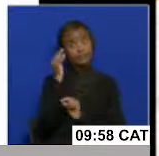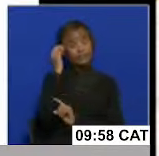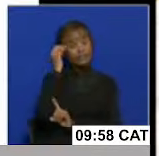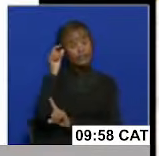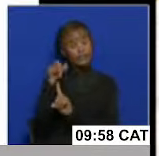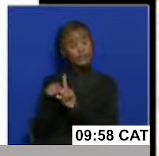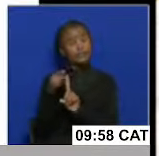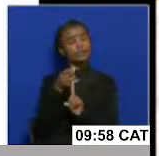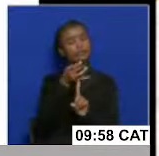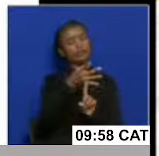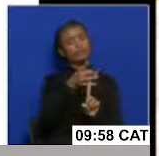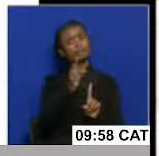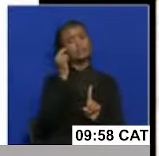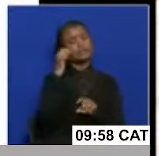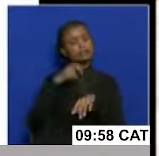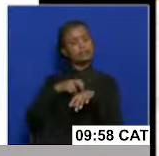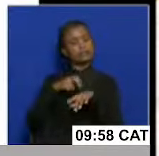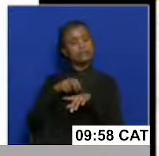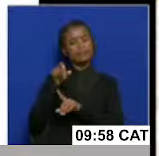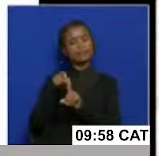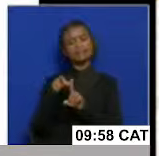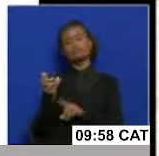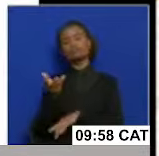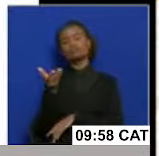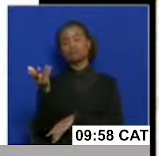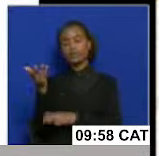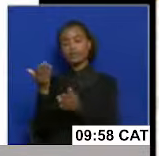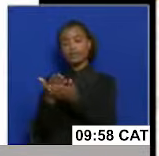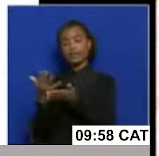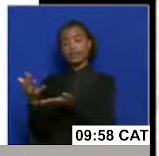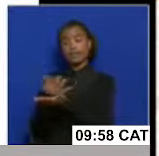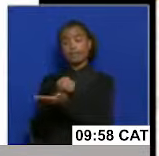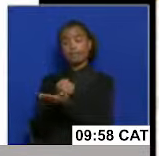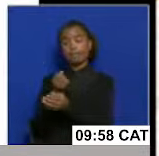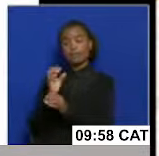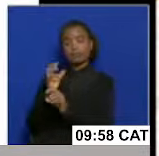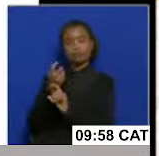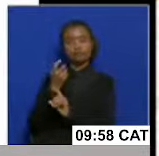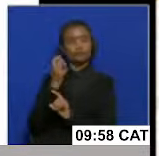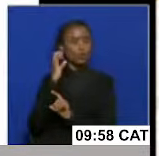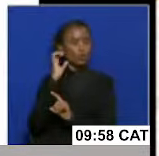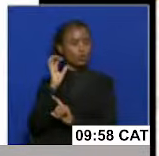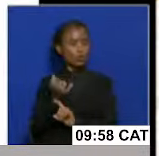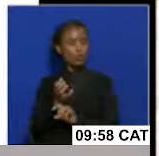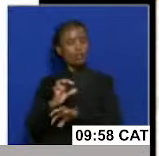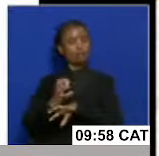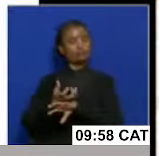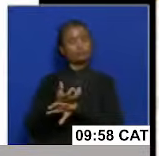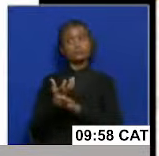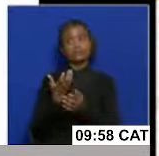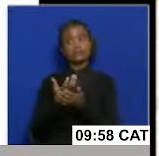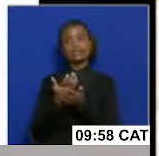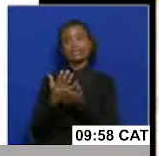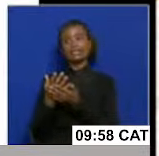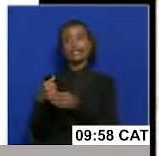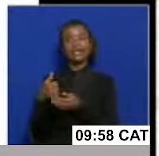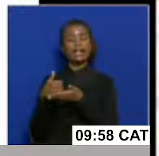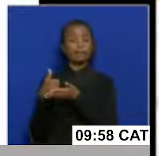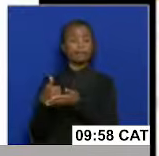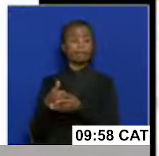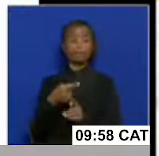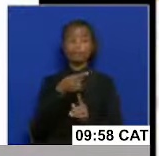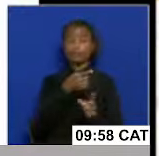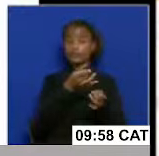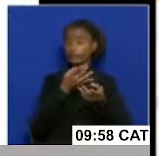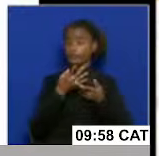him from the owner. Mr. Mkwanazi asked me to get in touch with the informer and he will assemble a team